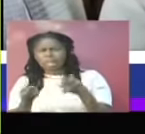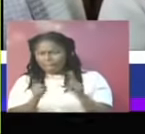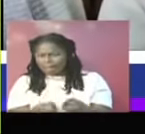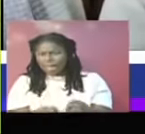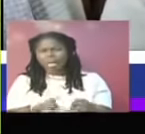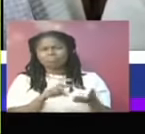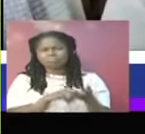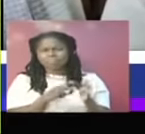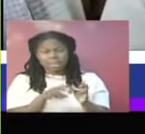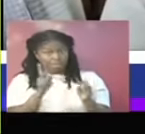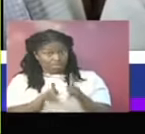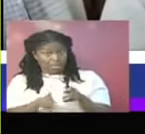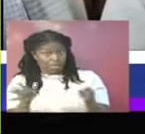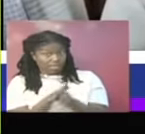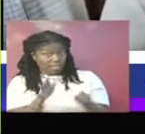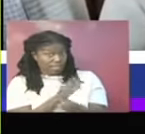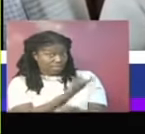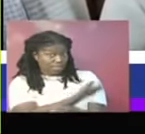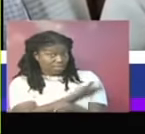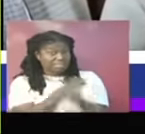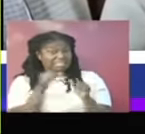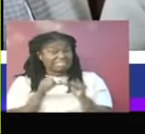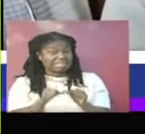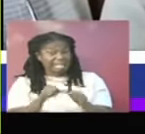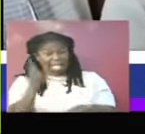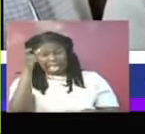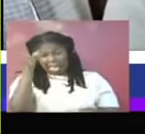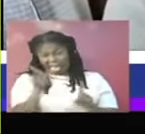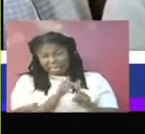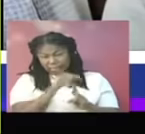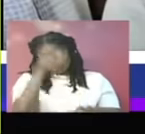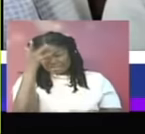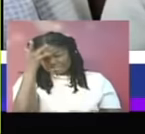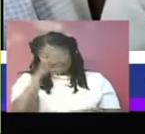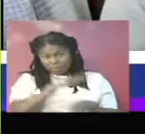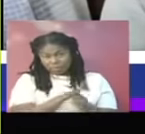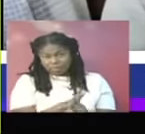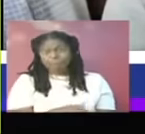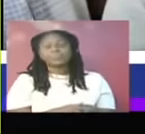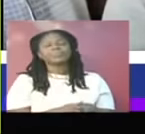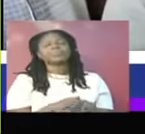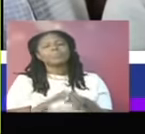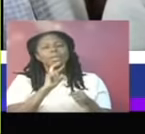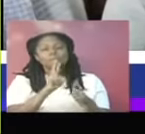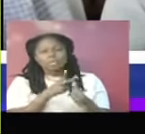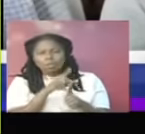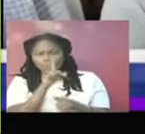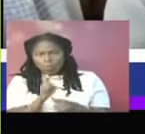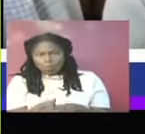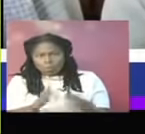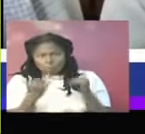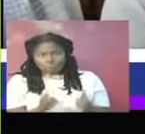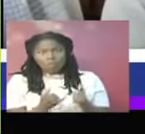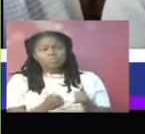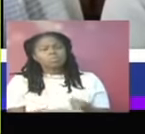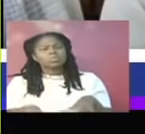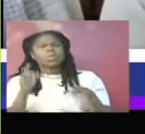case? And my second question pertains to those increasing numbers you would have mentioned a bit earlier. And yes, you did say